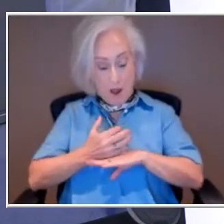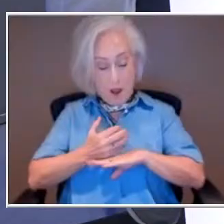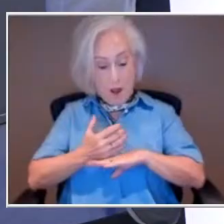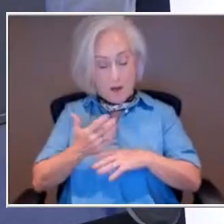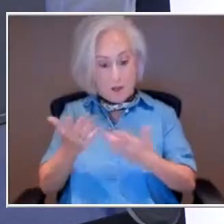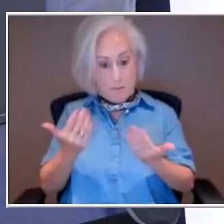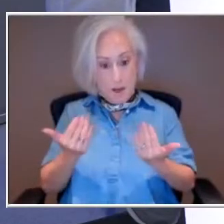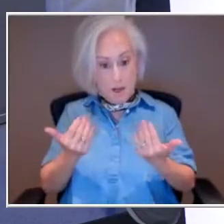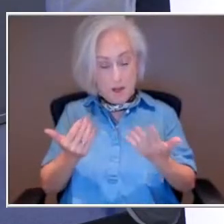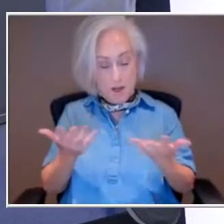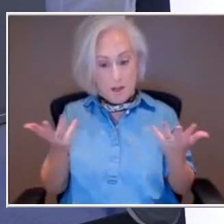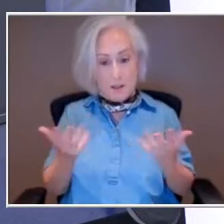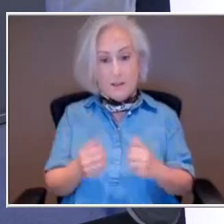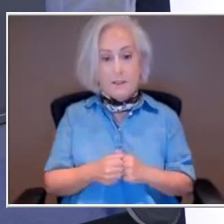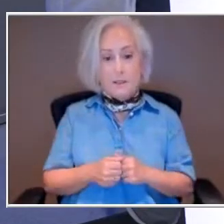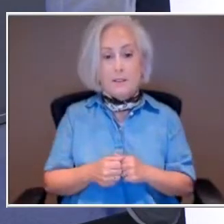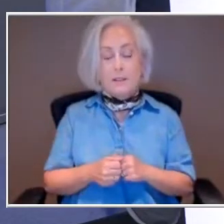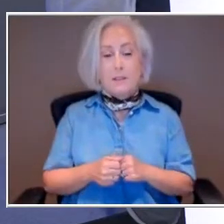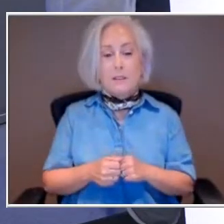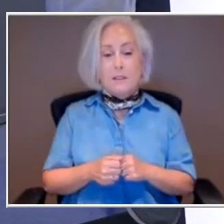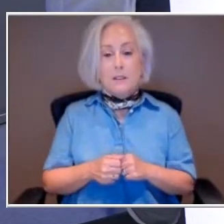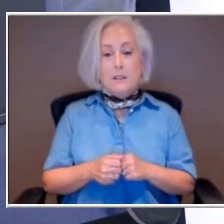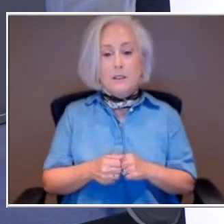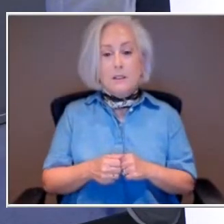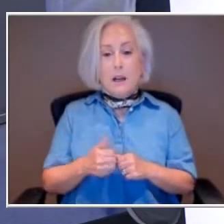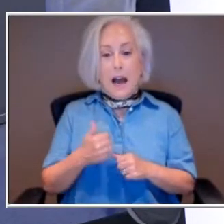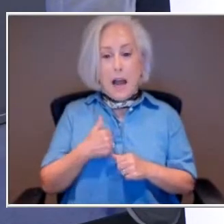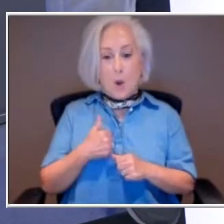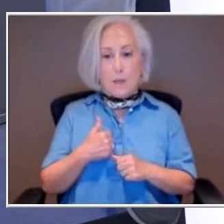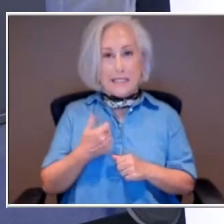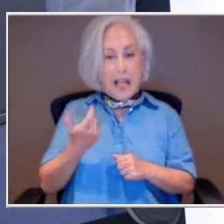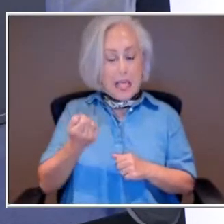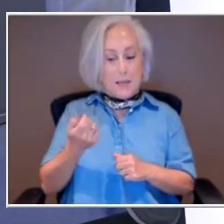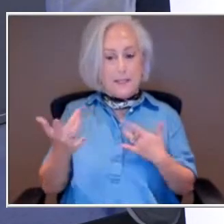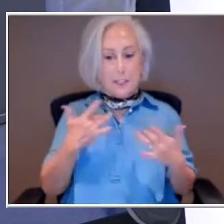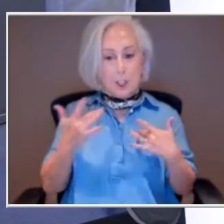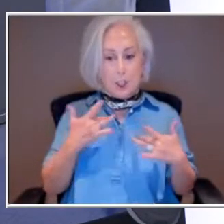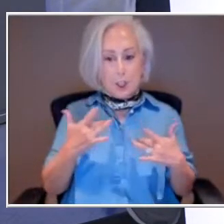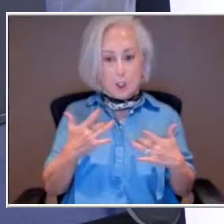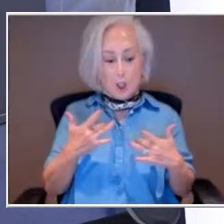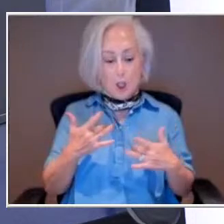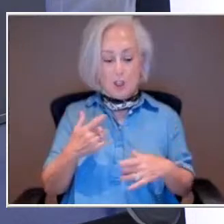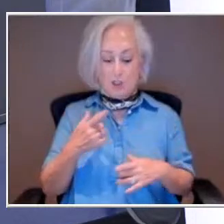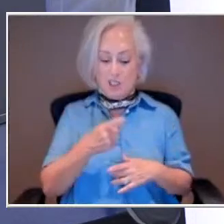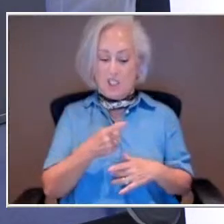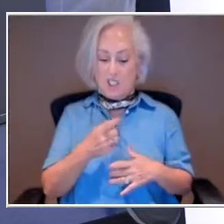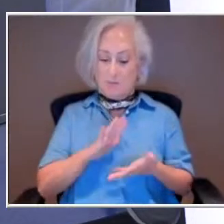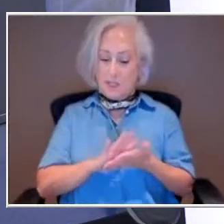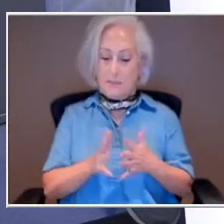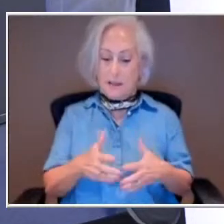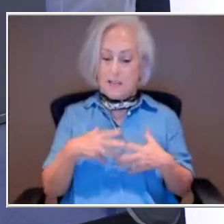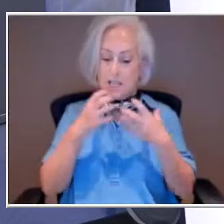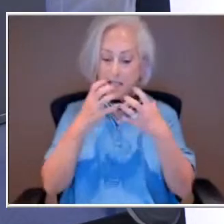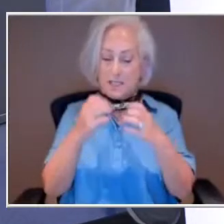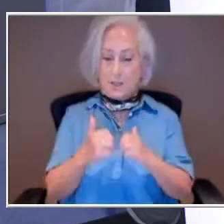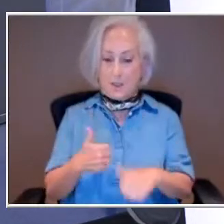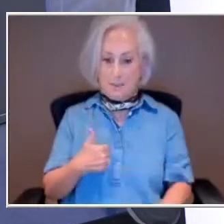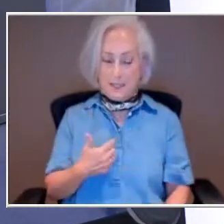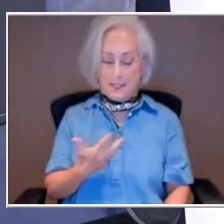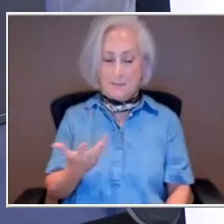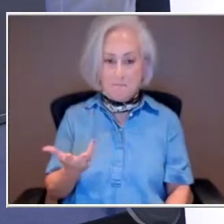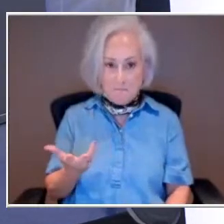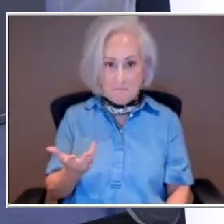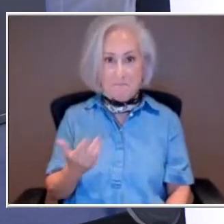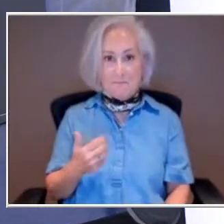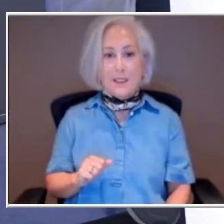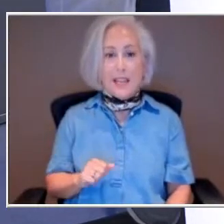so I was a little concerned, and she kind of got annoyed at me, I